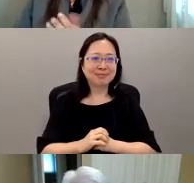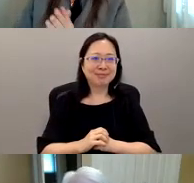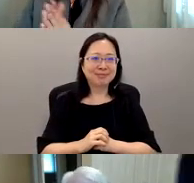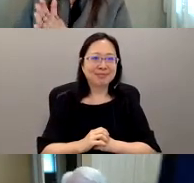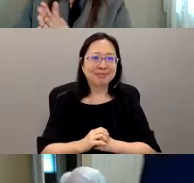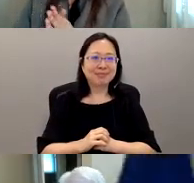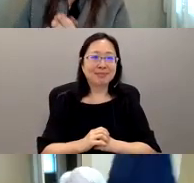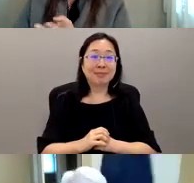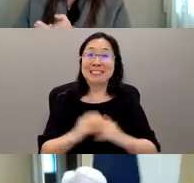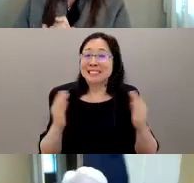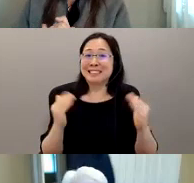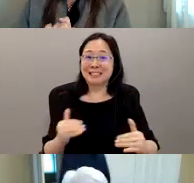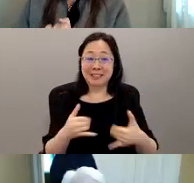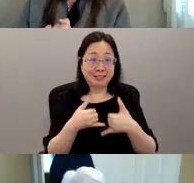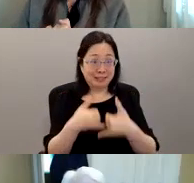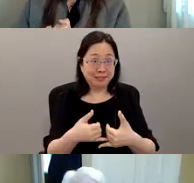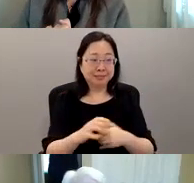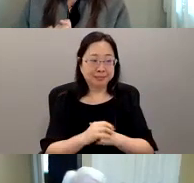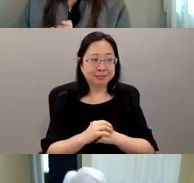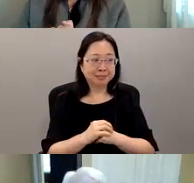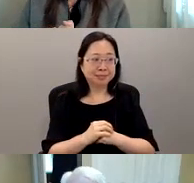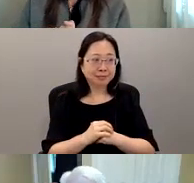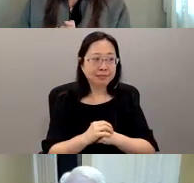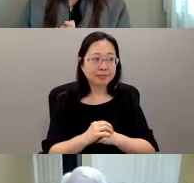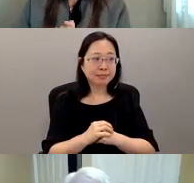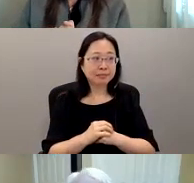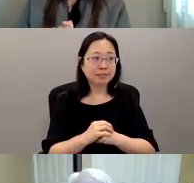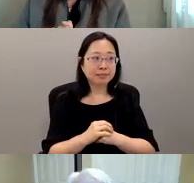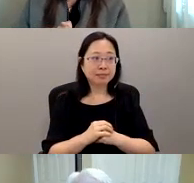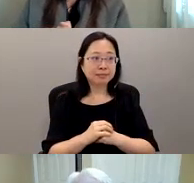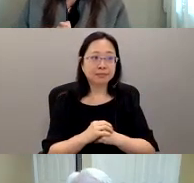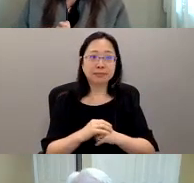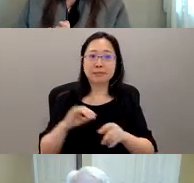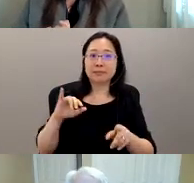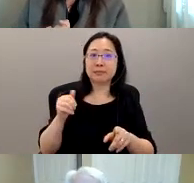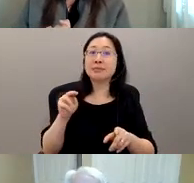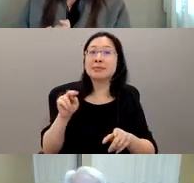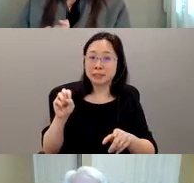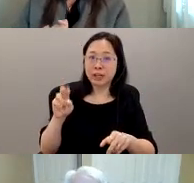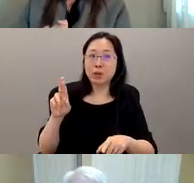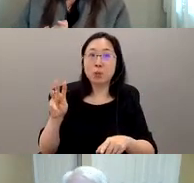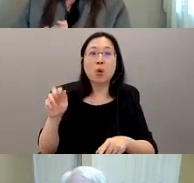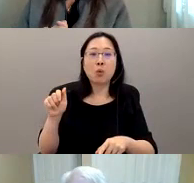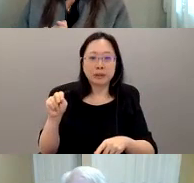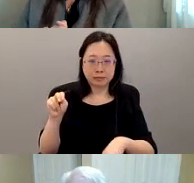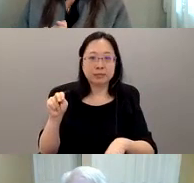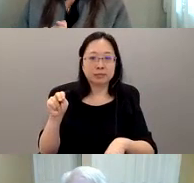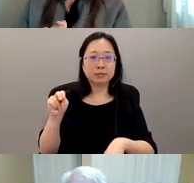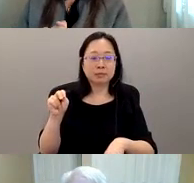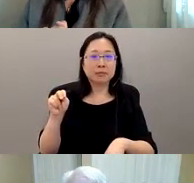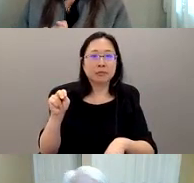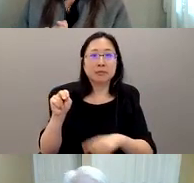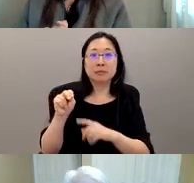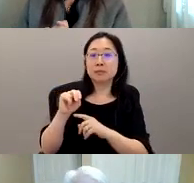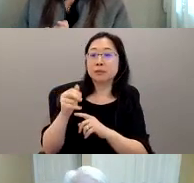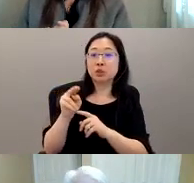And our next recipient of the award today is Jane Rowan. Jane Rowan has been a